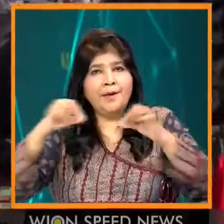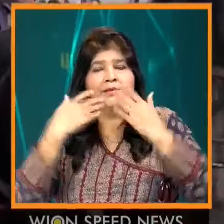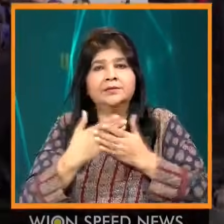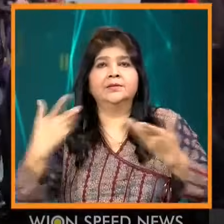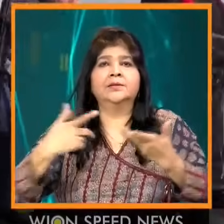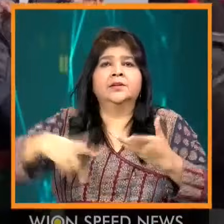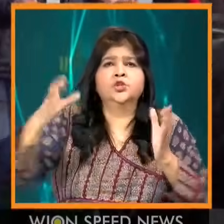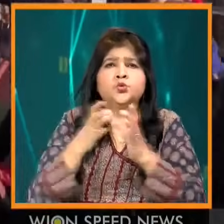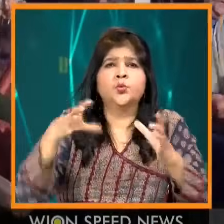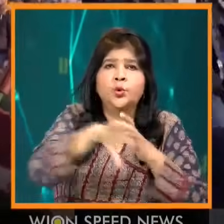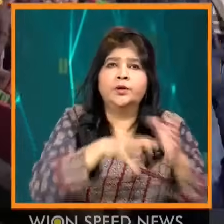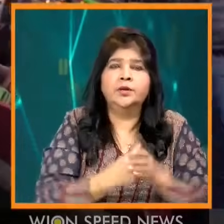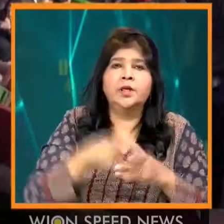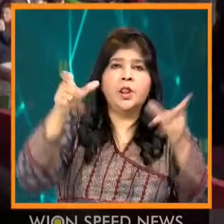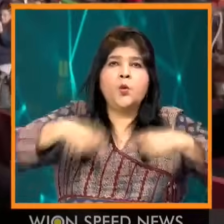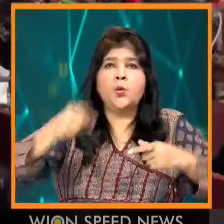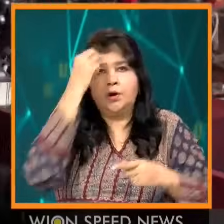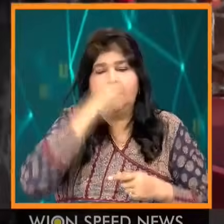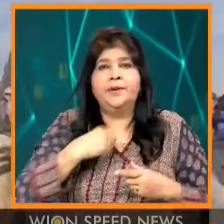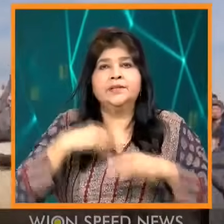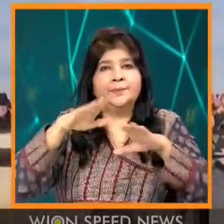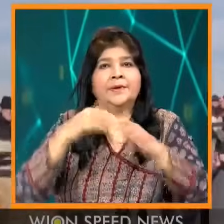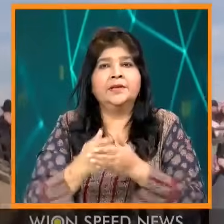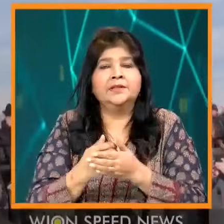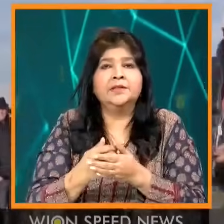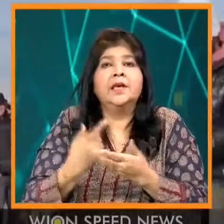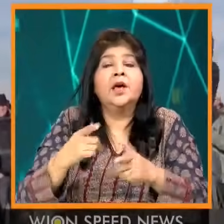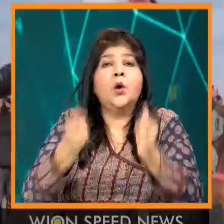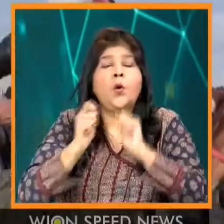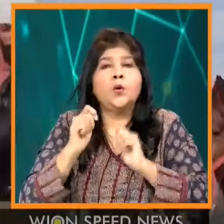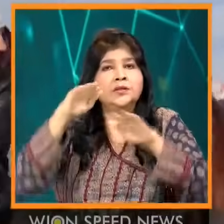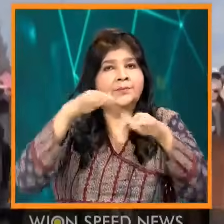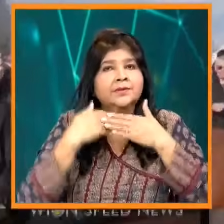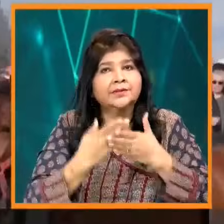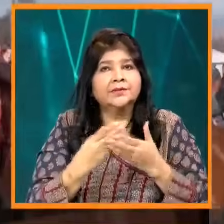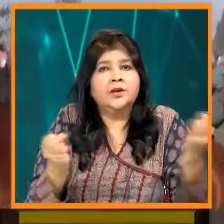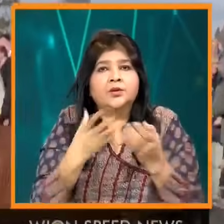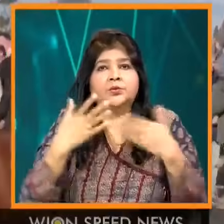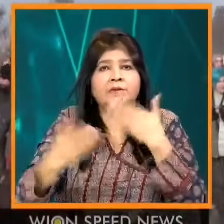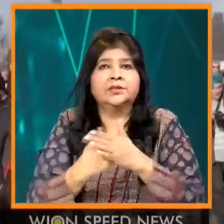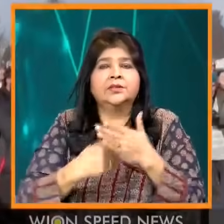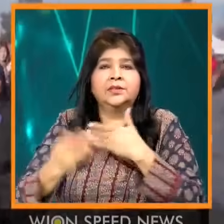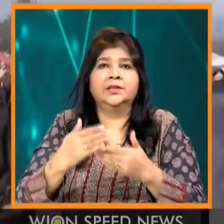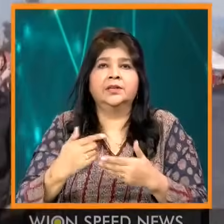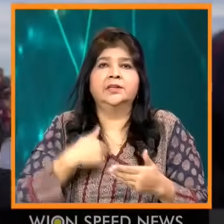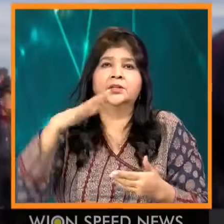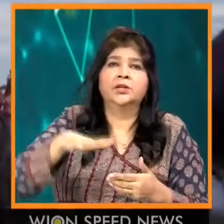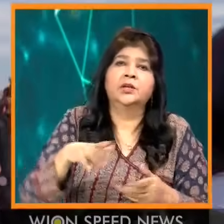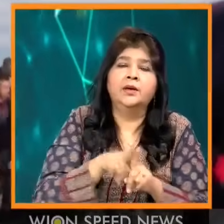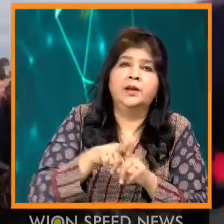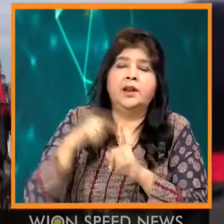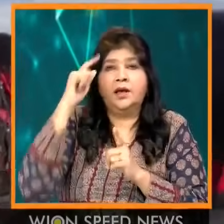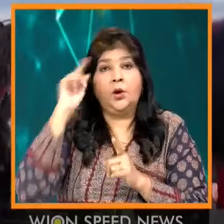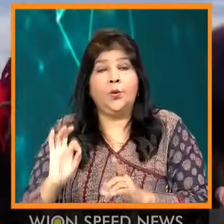town. A local priest blessed the horses before a race to determine which villager owns the swiftest steed, and the blessing is thought to